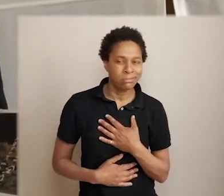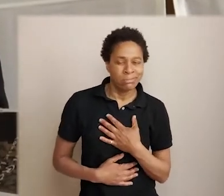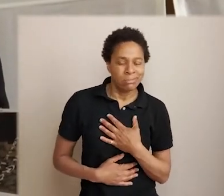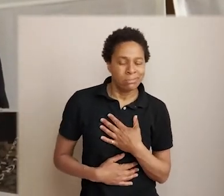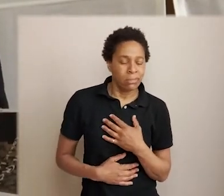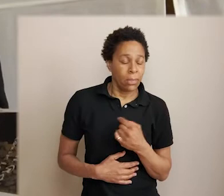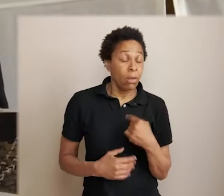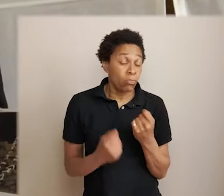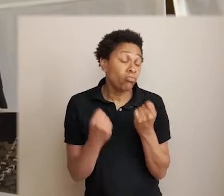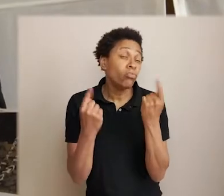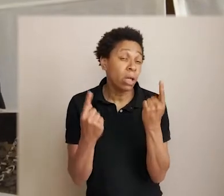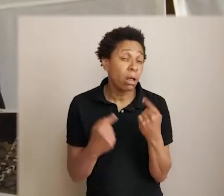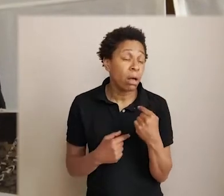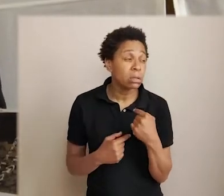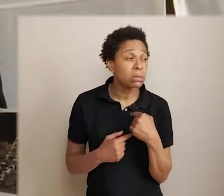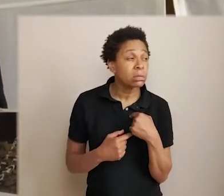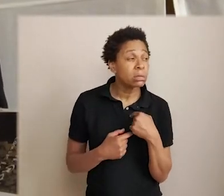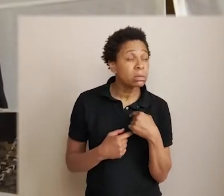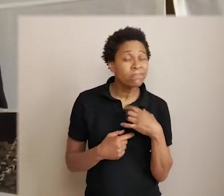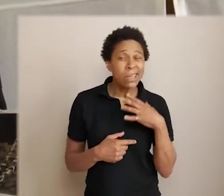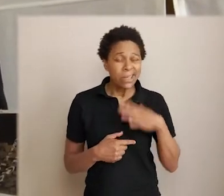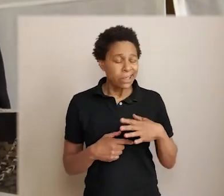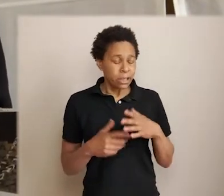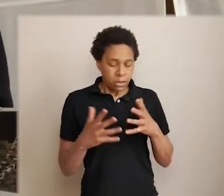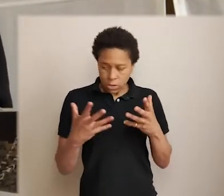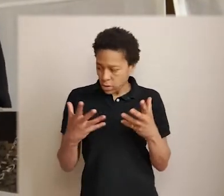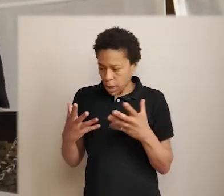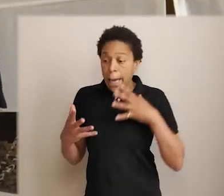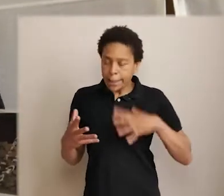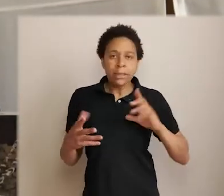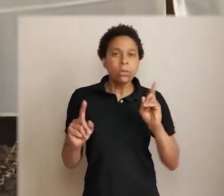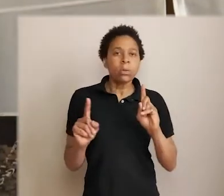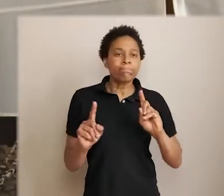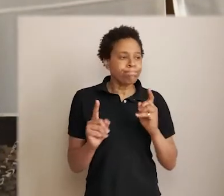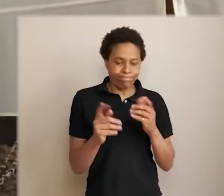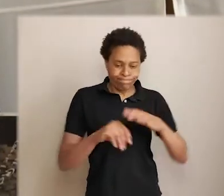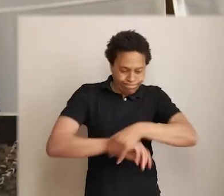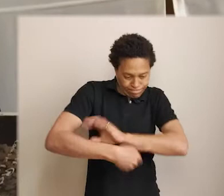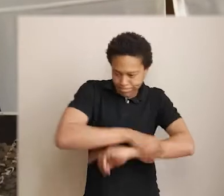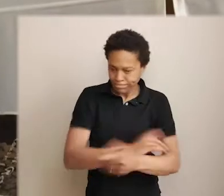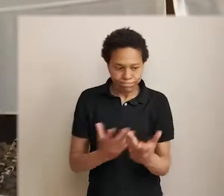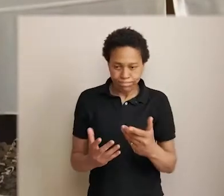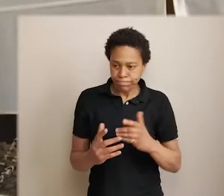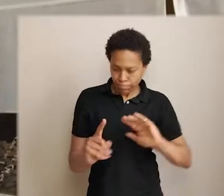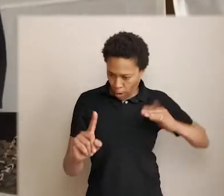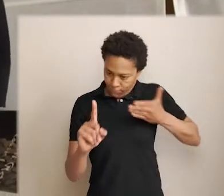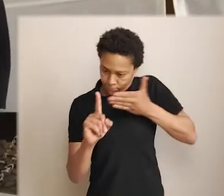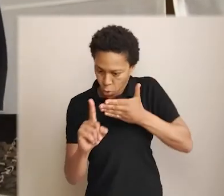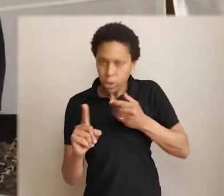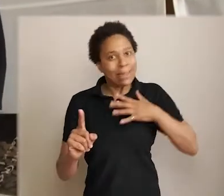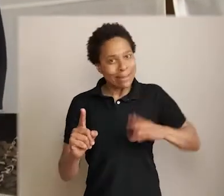I realised that I need to have a purpose. And Dad introduced me to his building business. I like the creativity